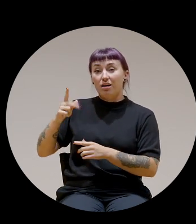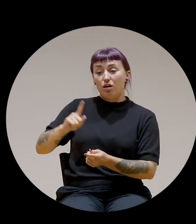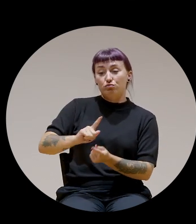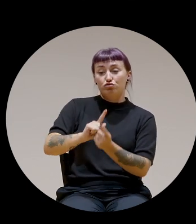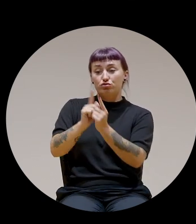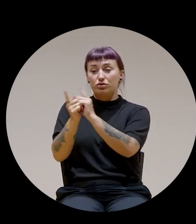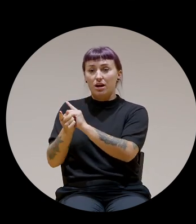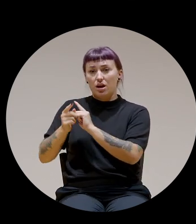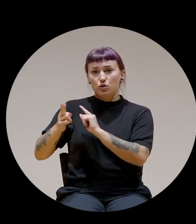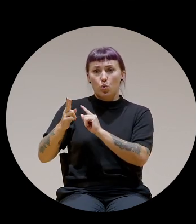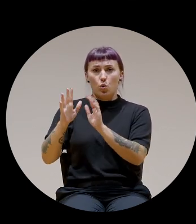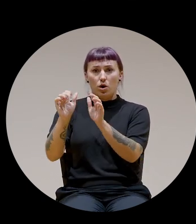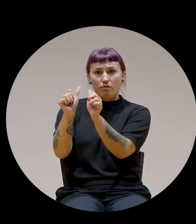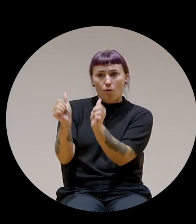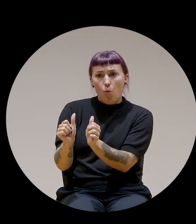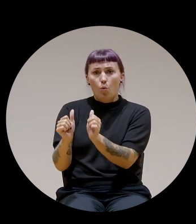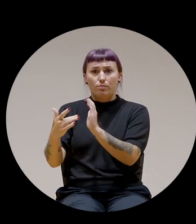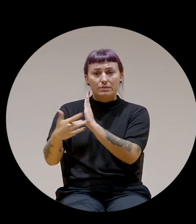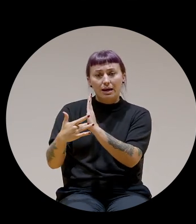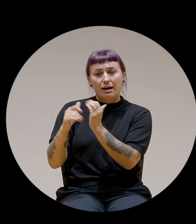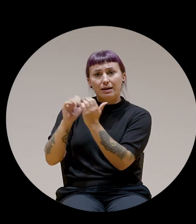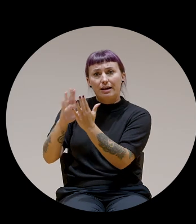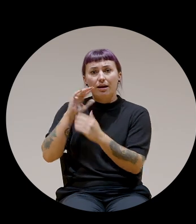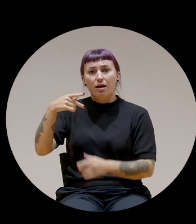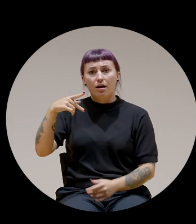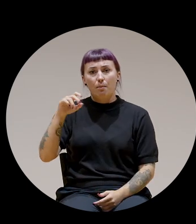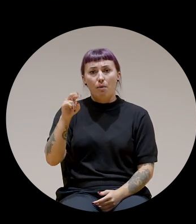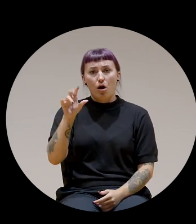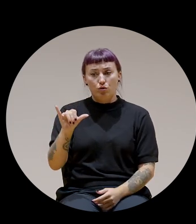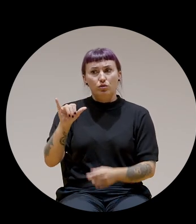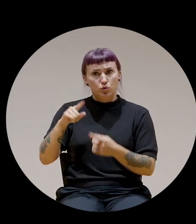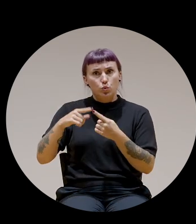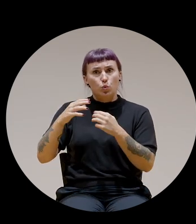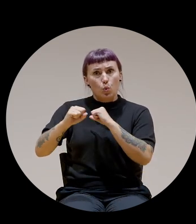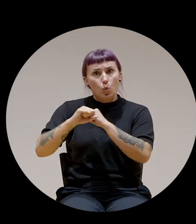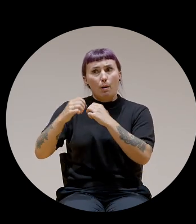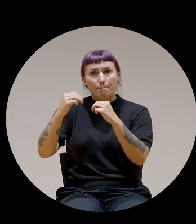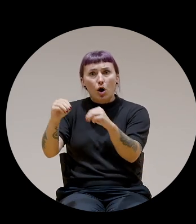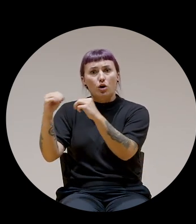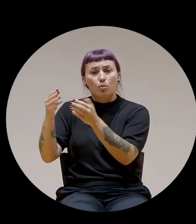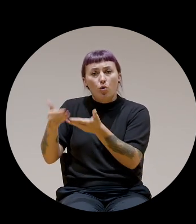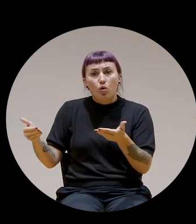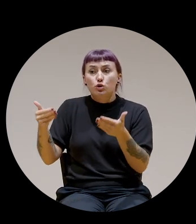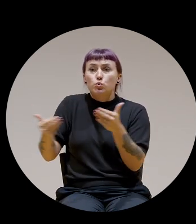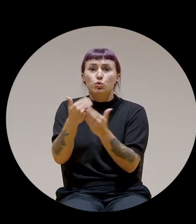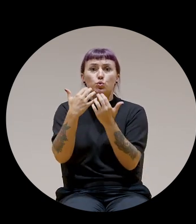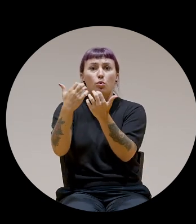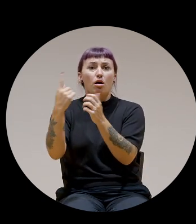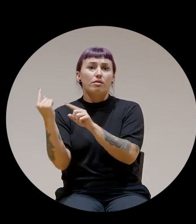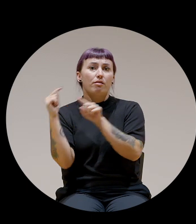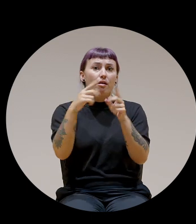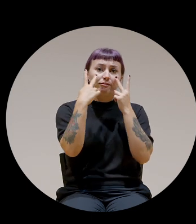translating historic forms and techniques of pottery into marketable goods for new audiences that were coming through New Mexico and